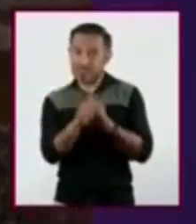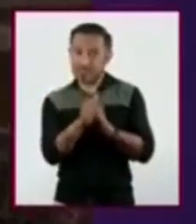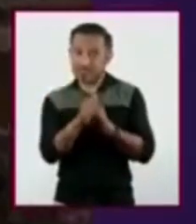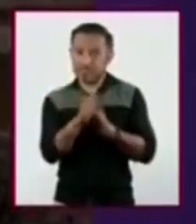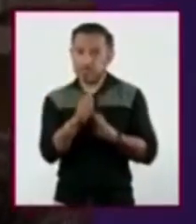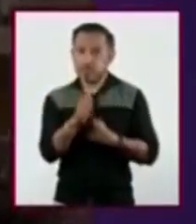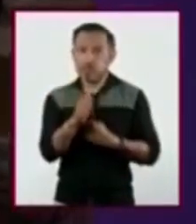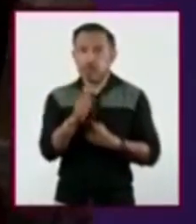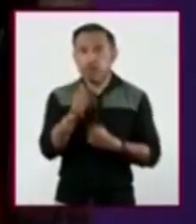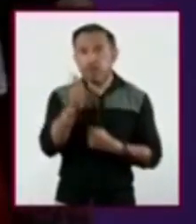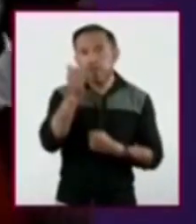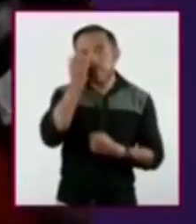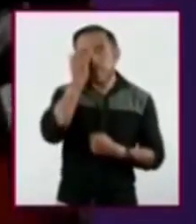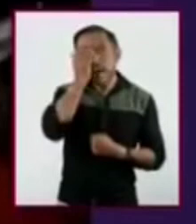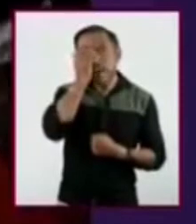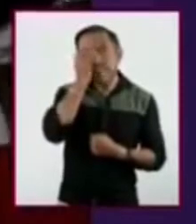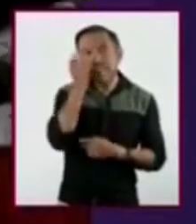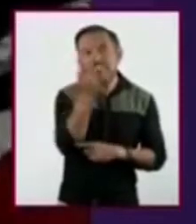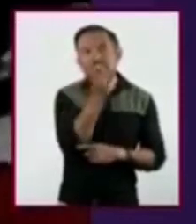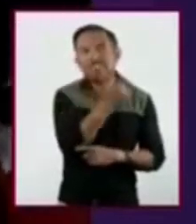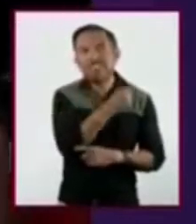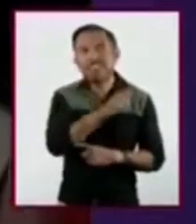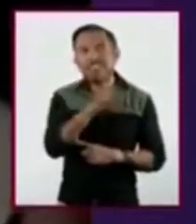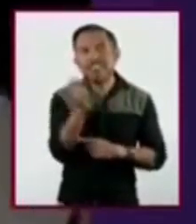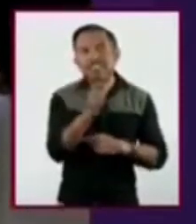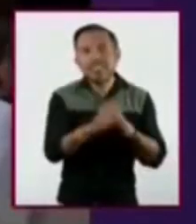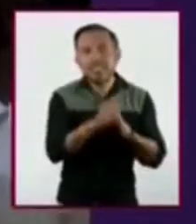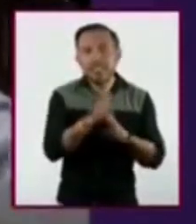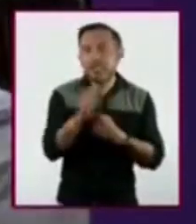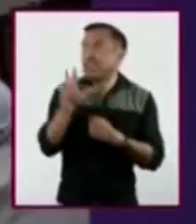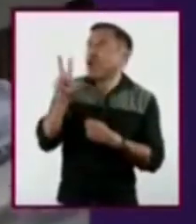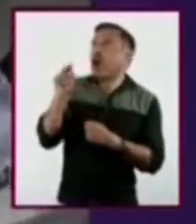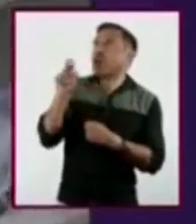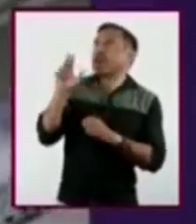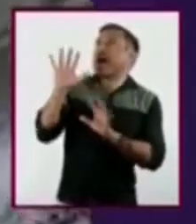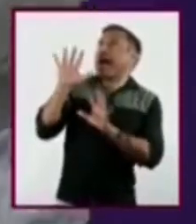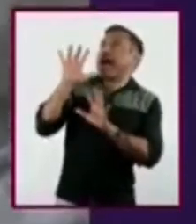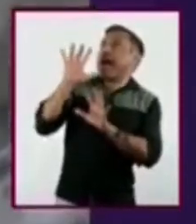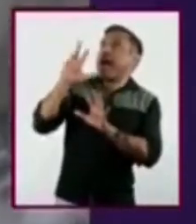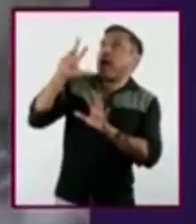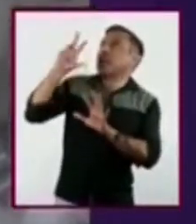Pirates are dangerous. No, no, no! No, Dizzy, no, no, no,